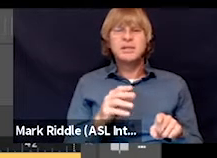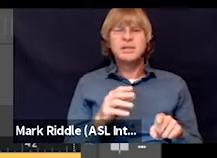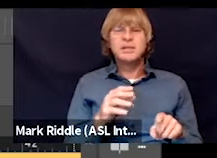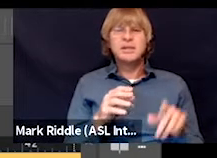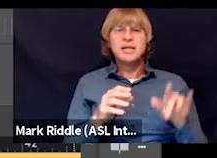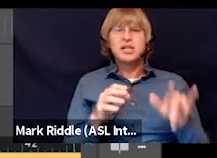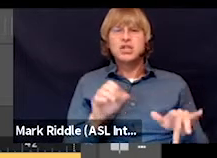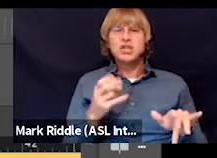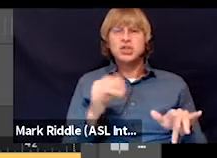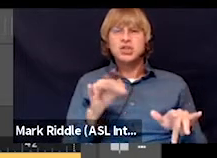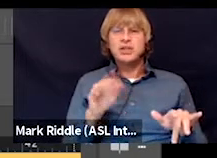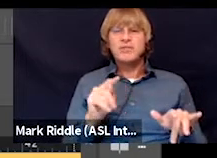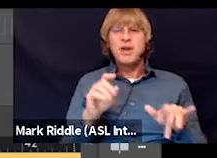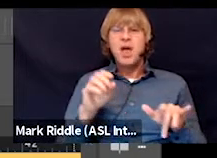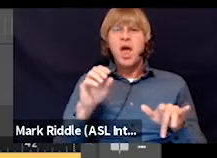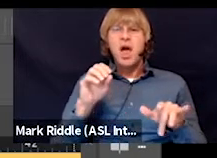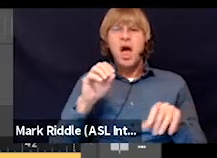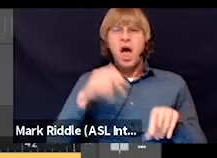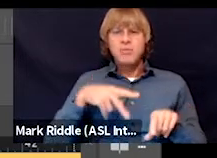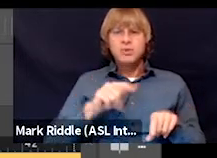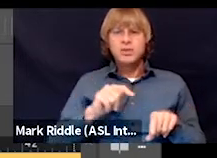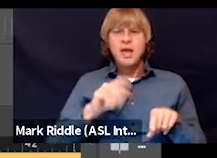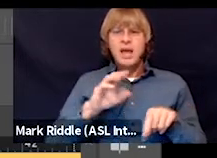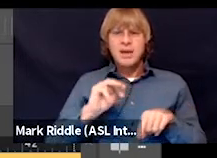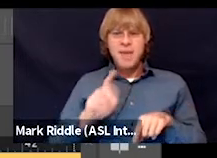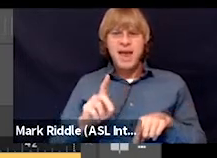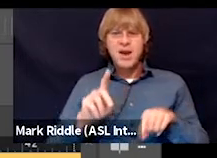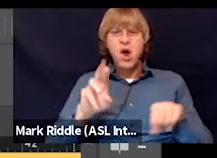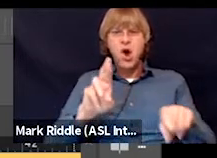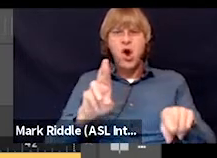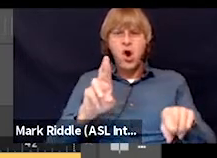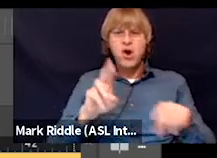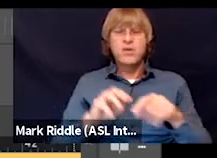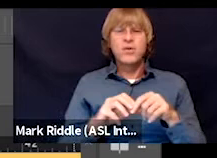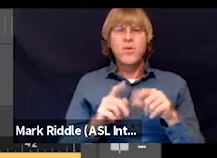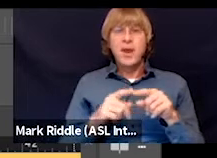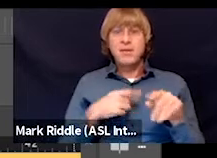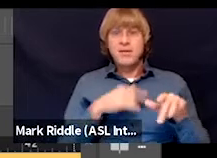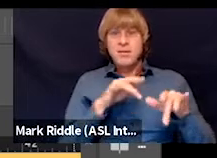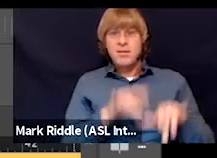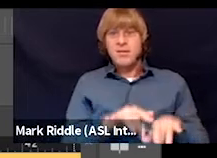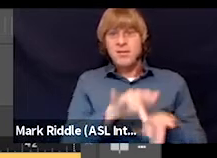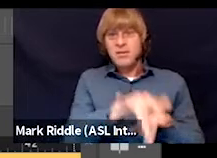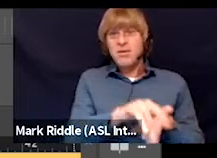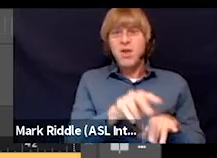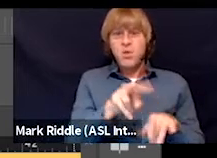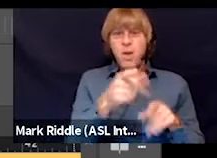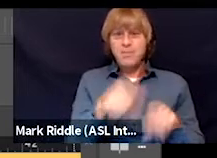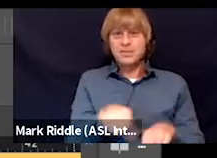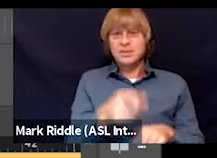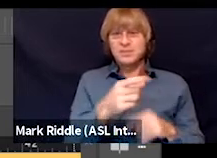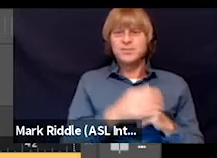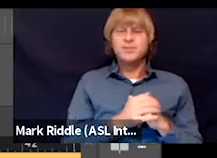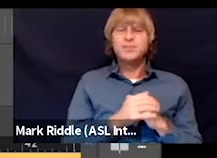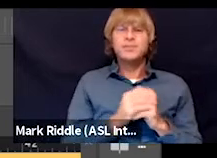Shift Option Command R, and watch what happens when I do that to this text over here.